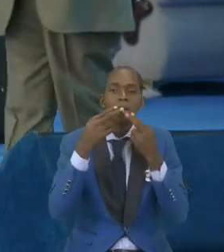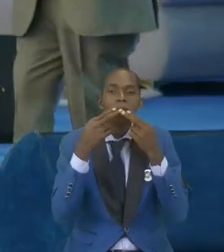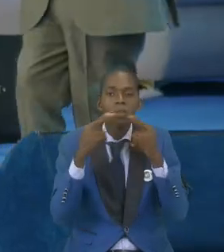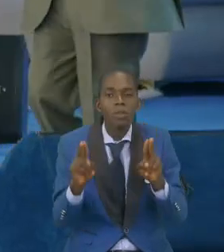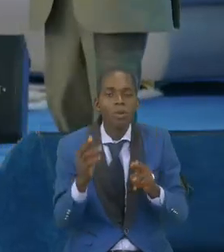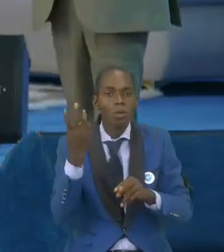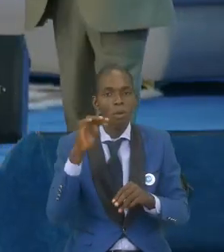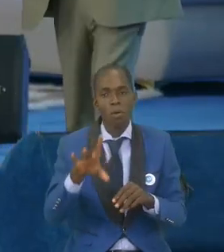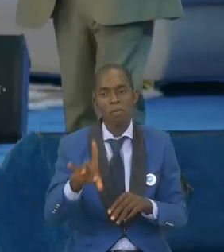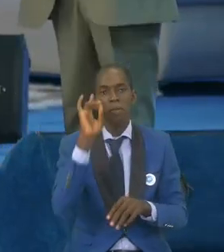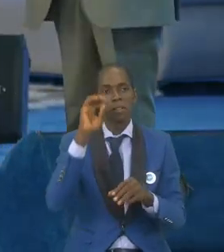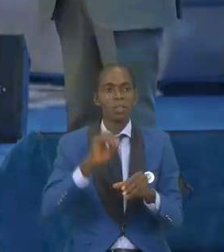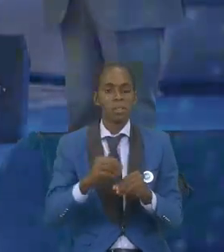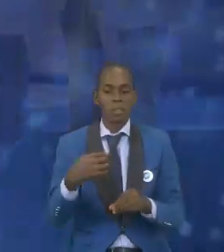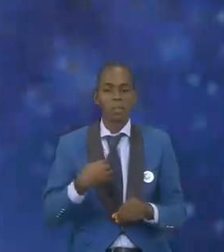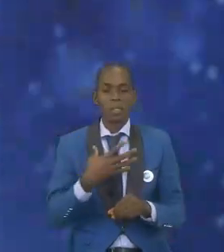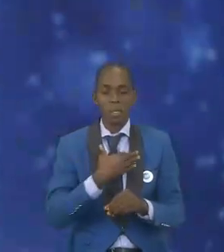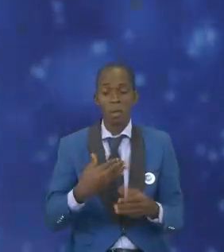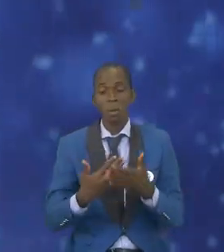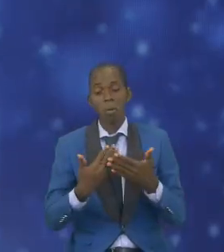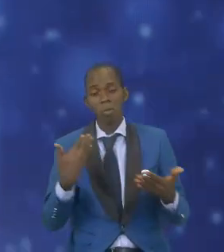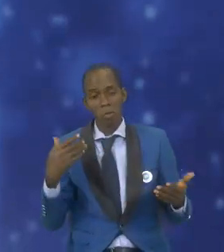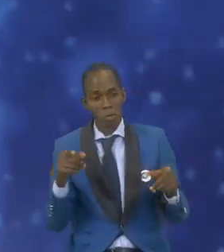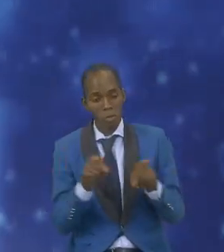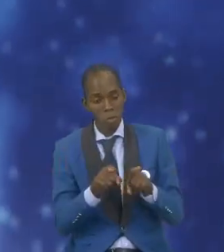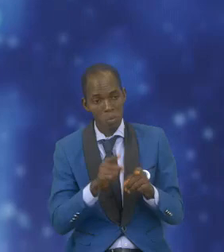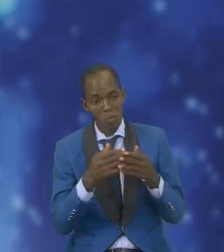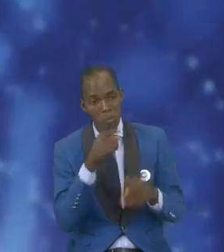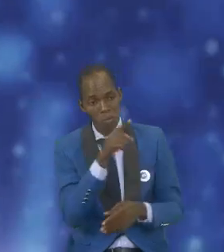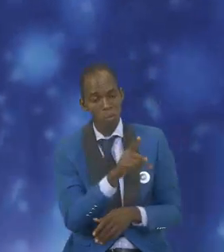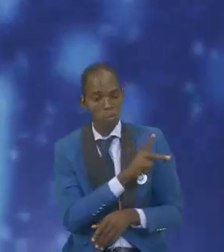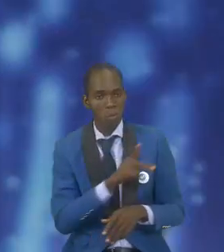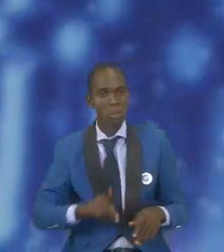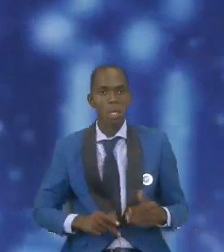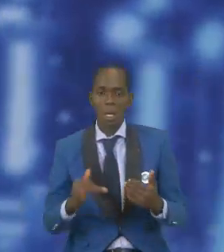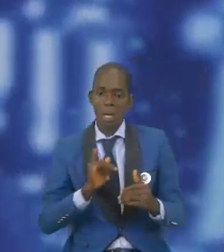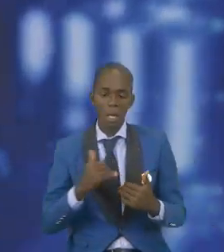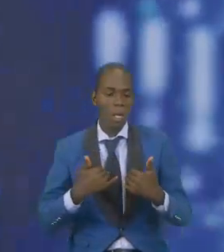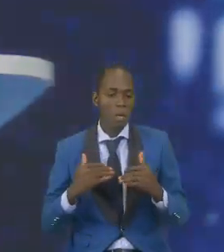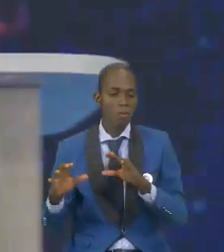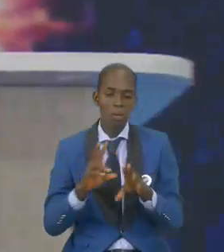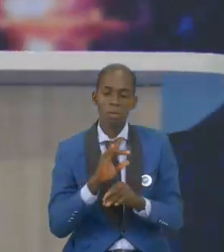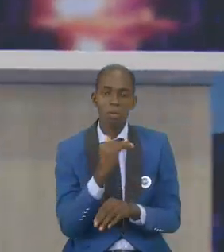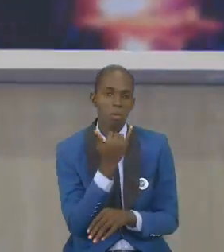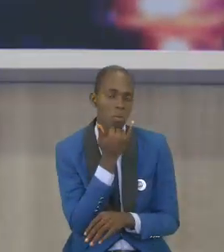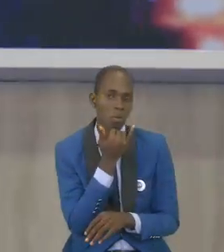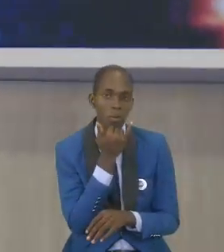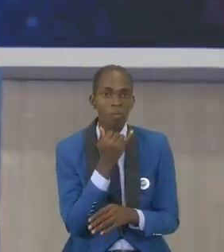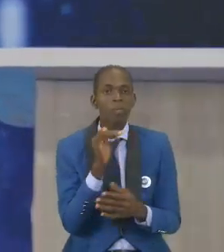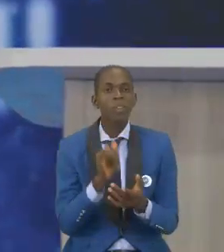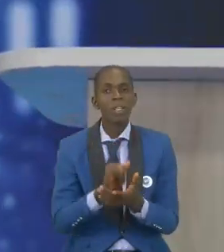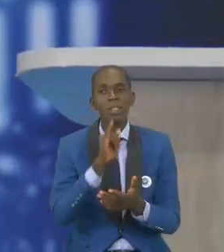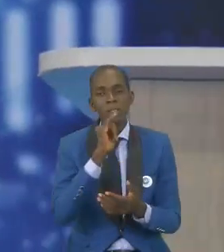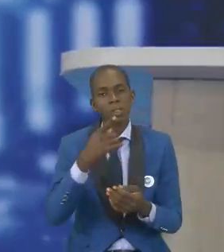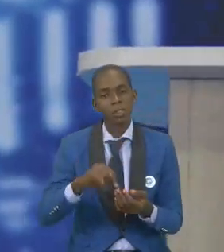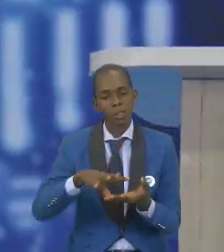also before thee, O king, have I done no hurt. That's the story we're learning something